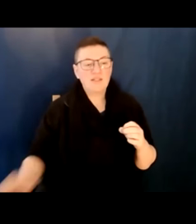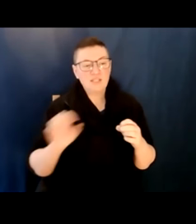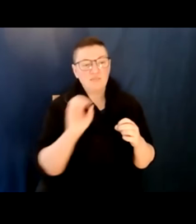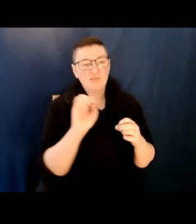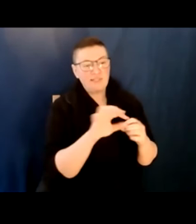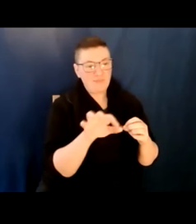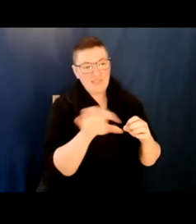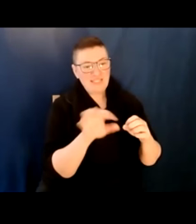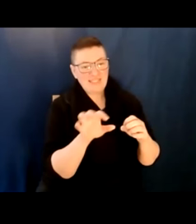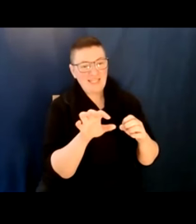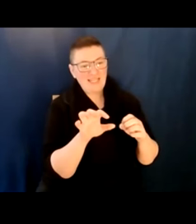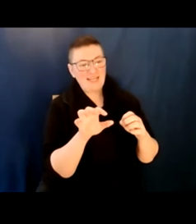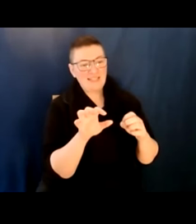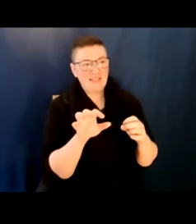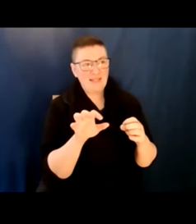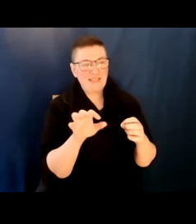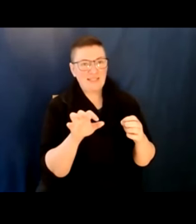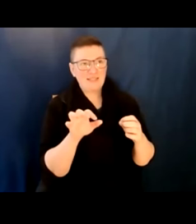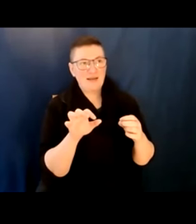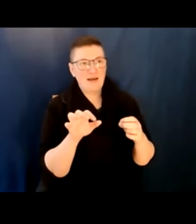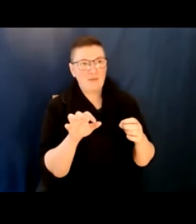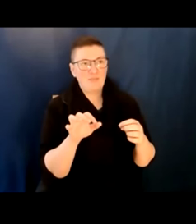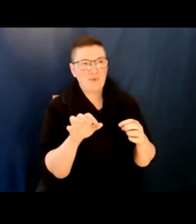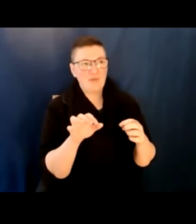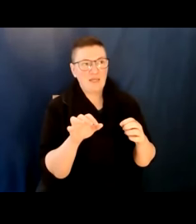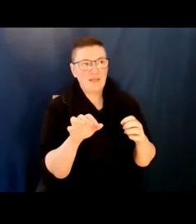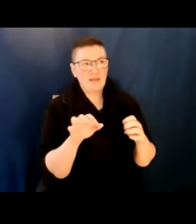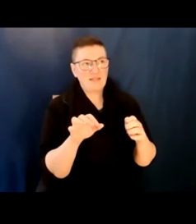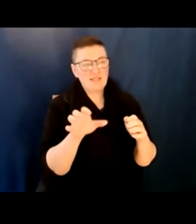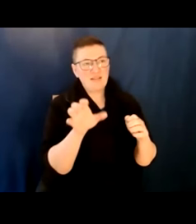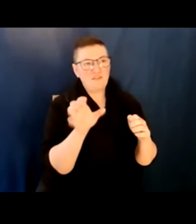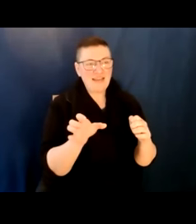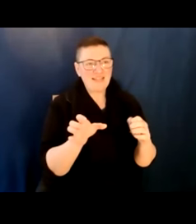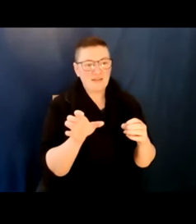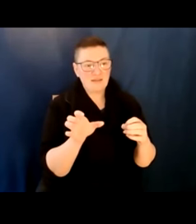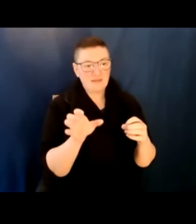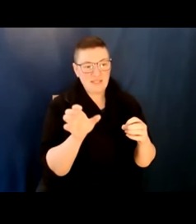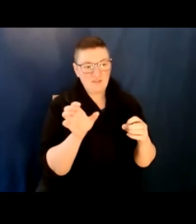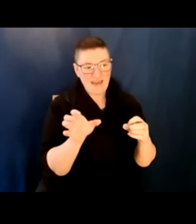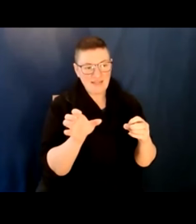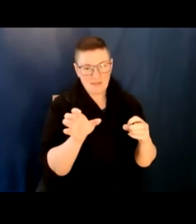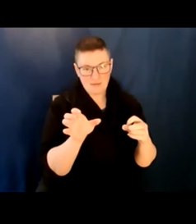the distinction between C and D is it does the effect